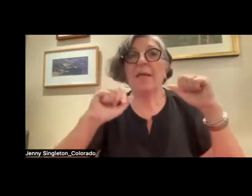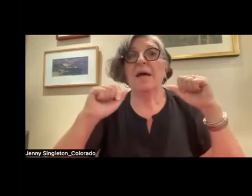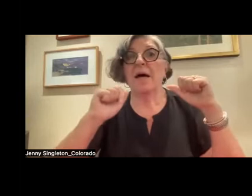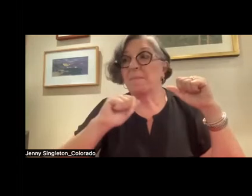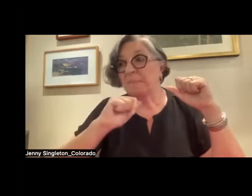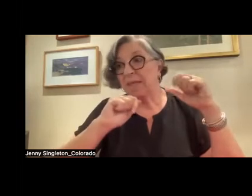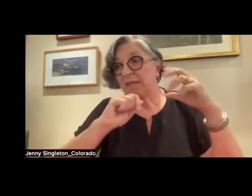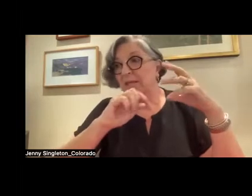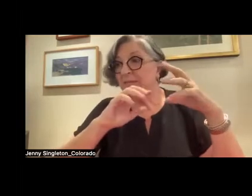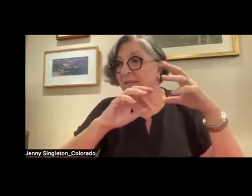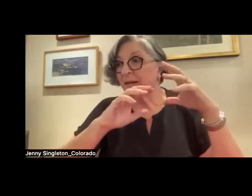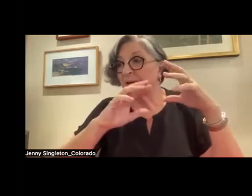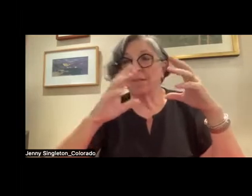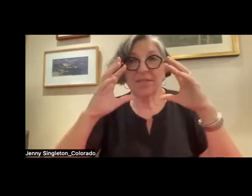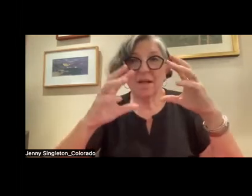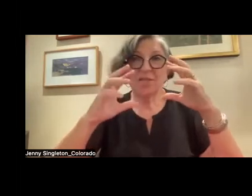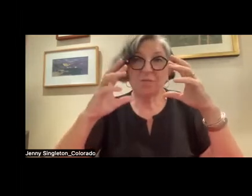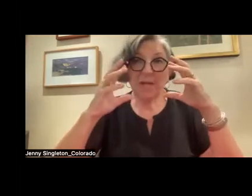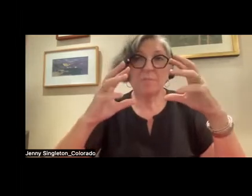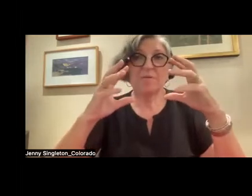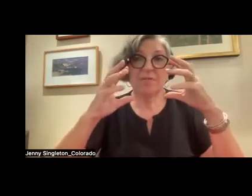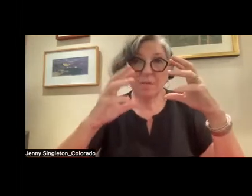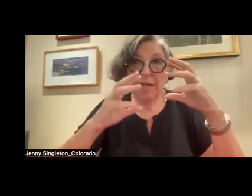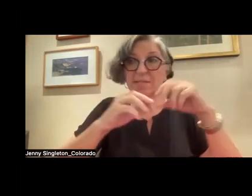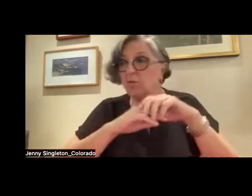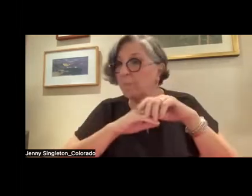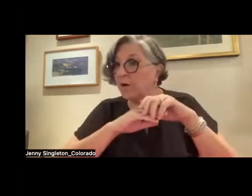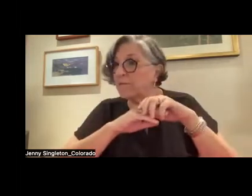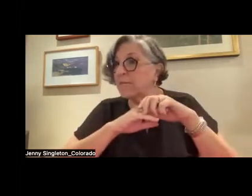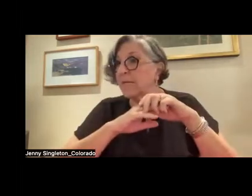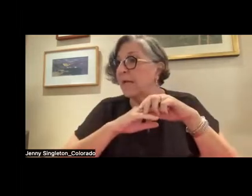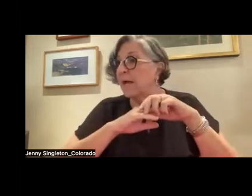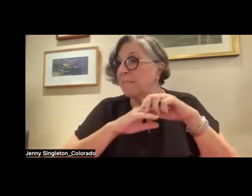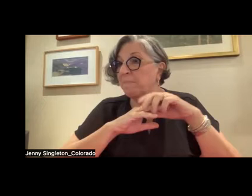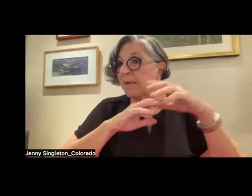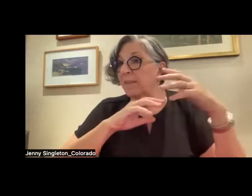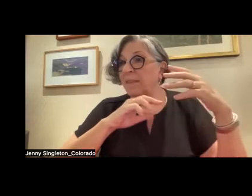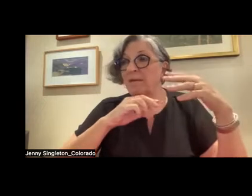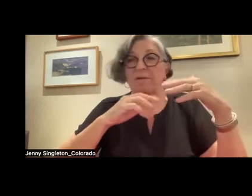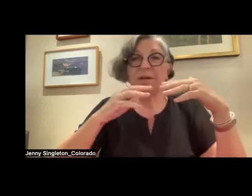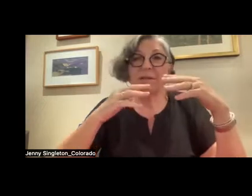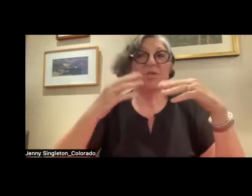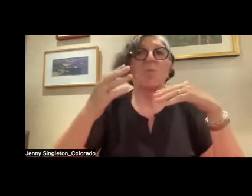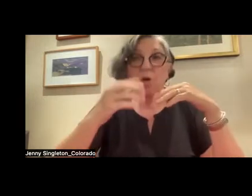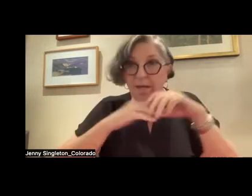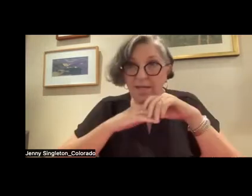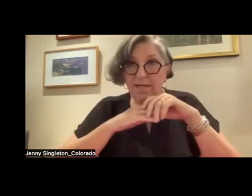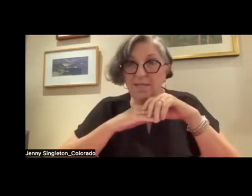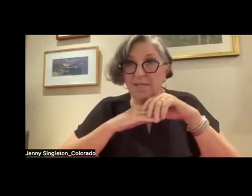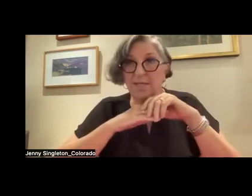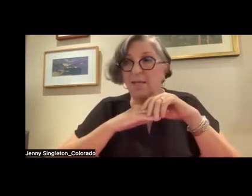describing is that signs are made up of sublexical parts. But there's